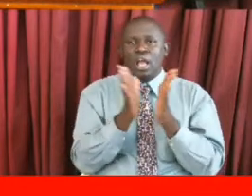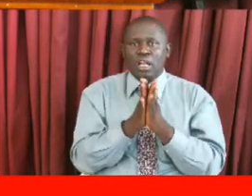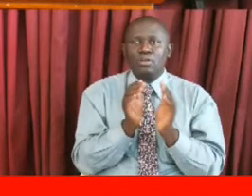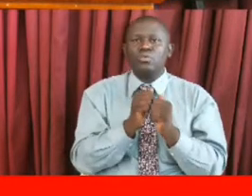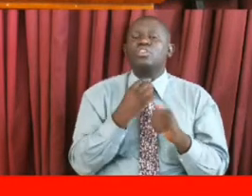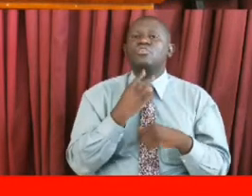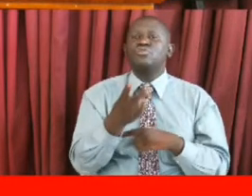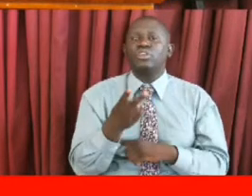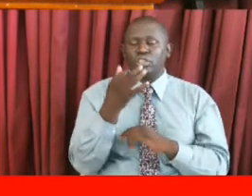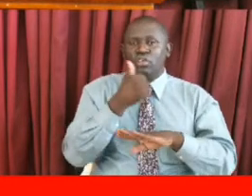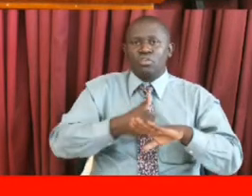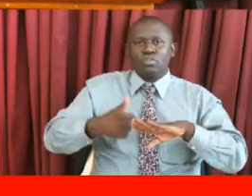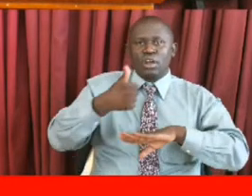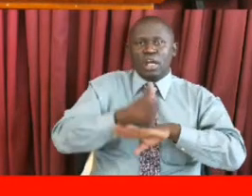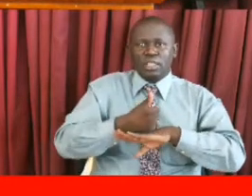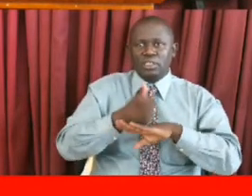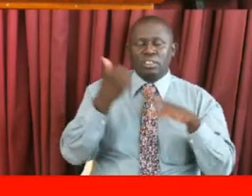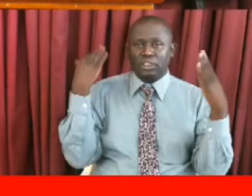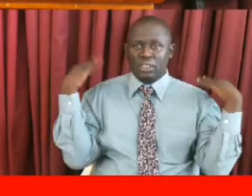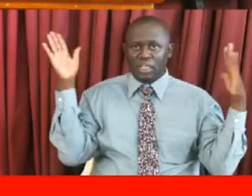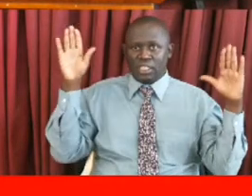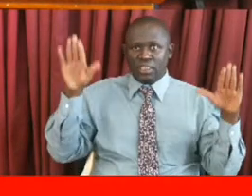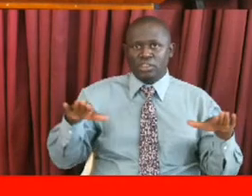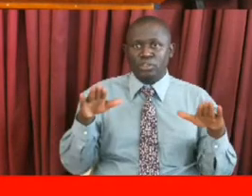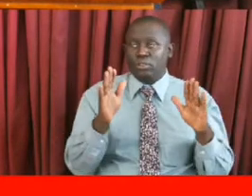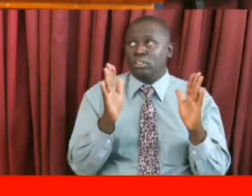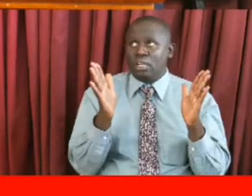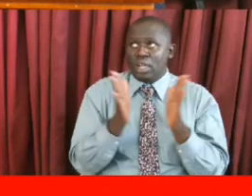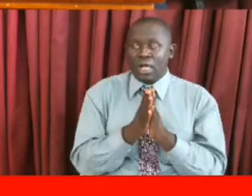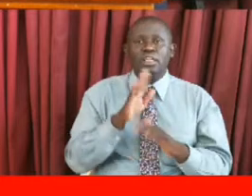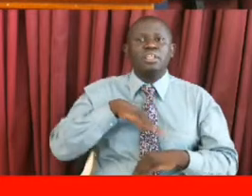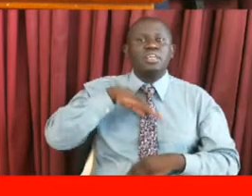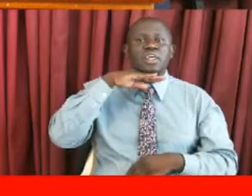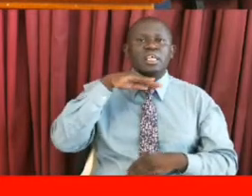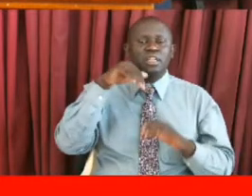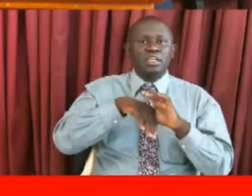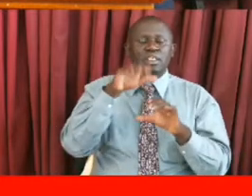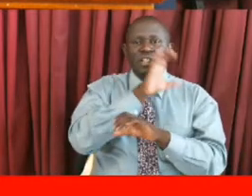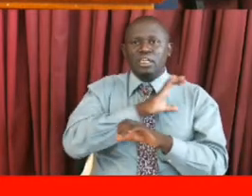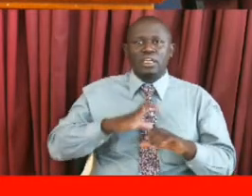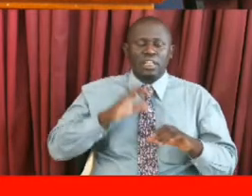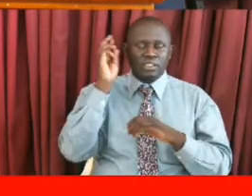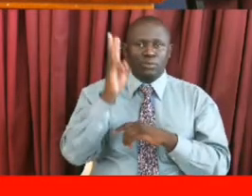and with the Trump of God and the dead in Christ shall rise